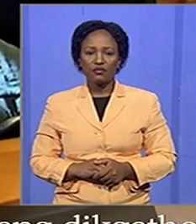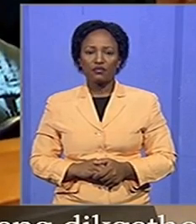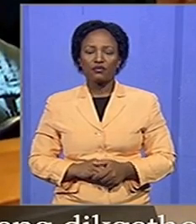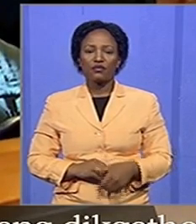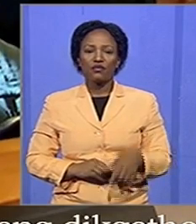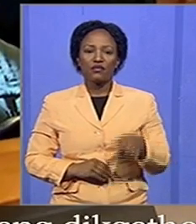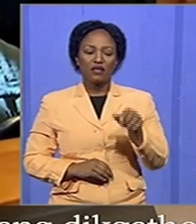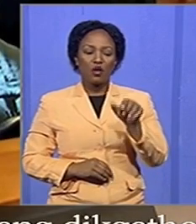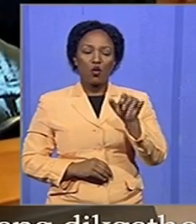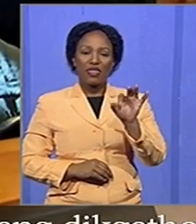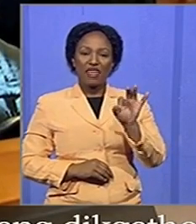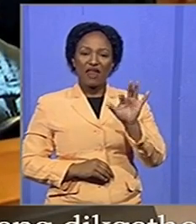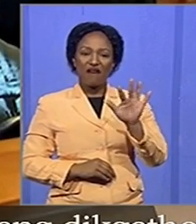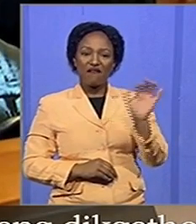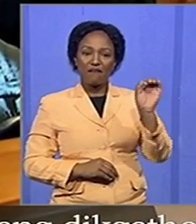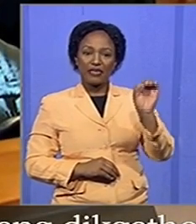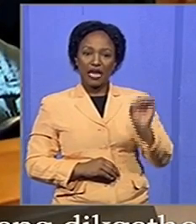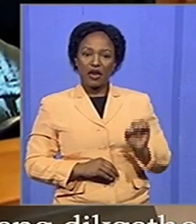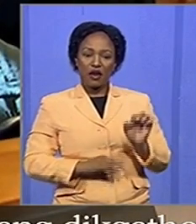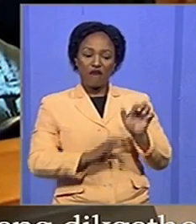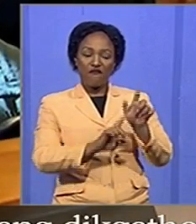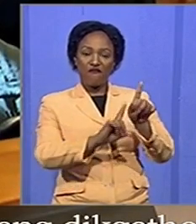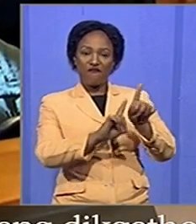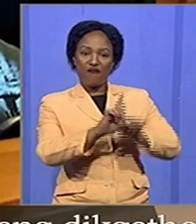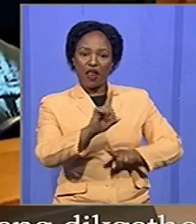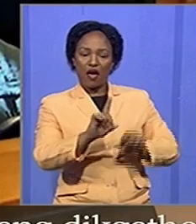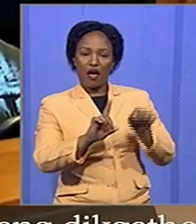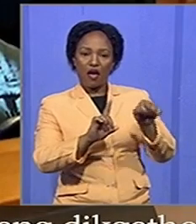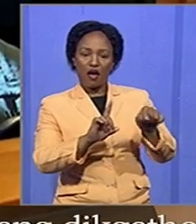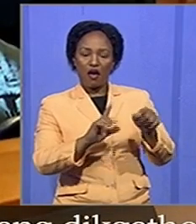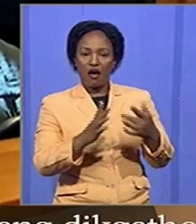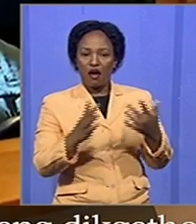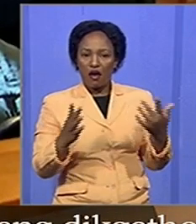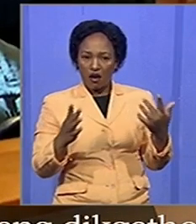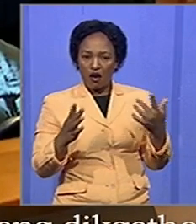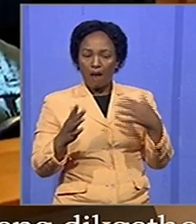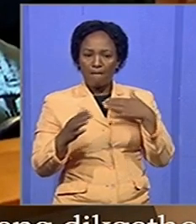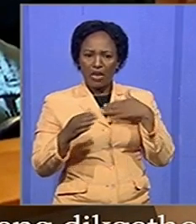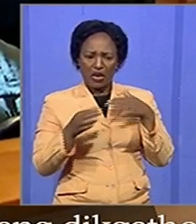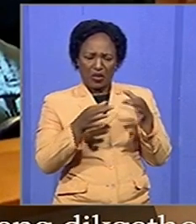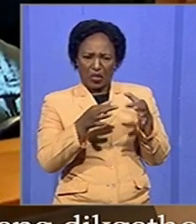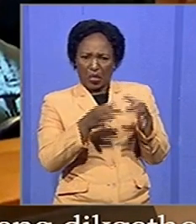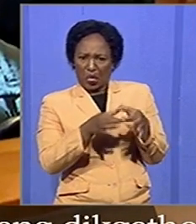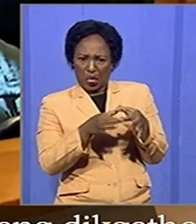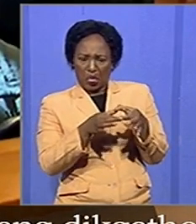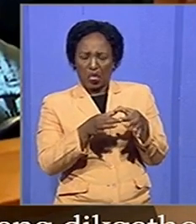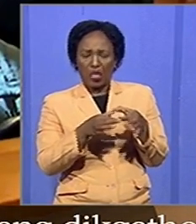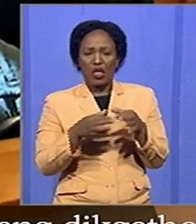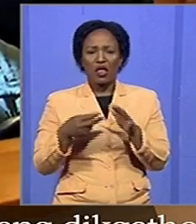35% failure rate is not a small minority, and